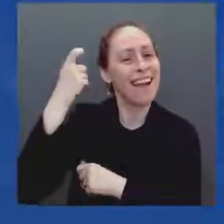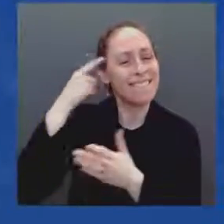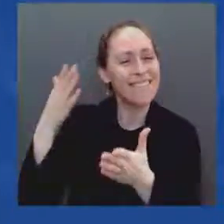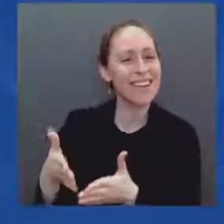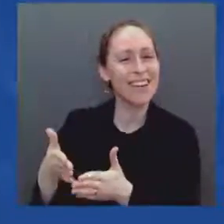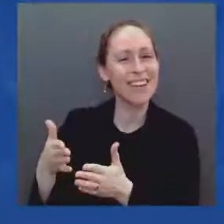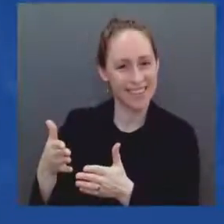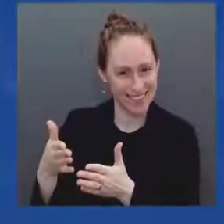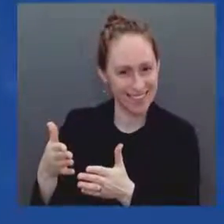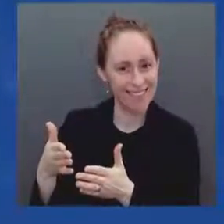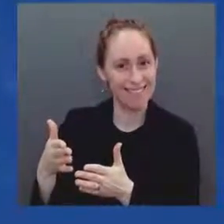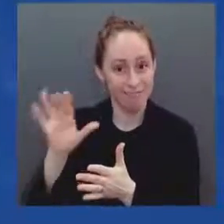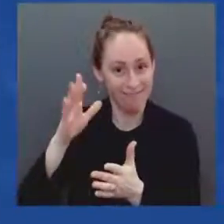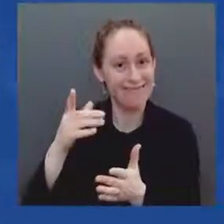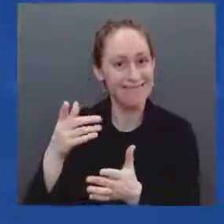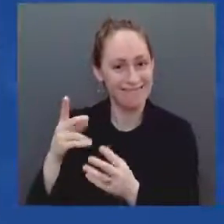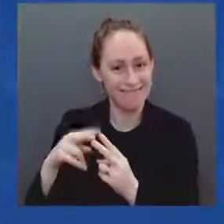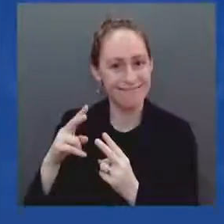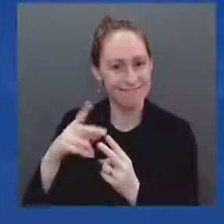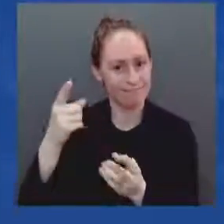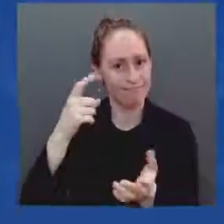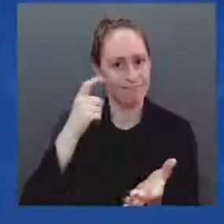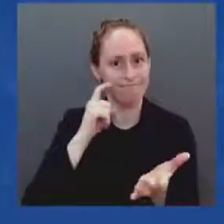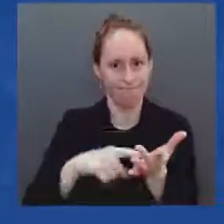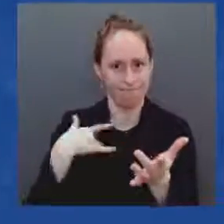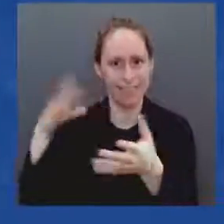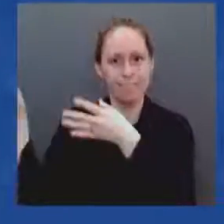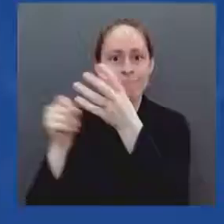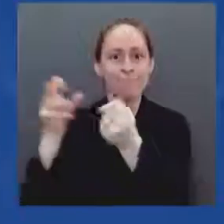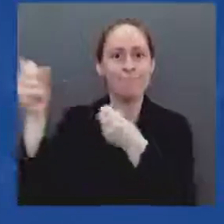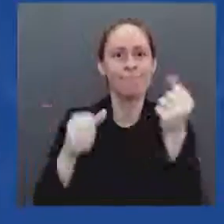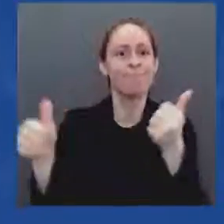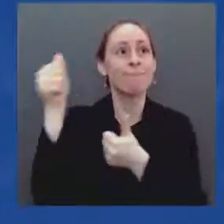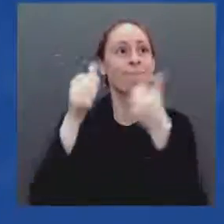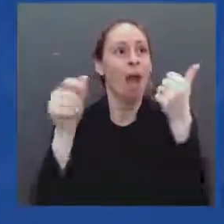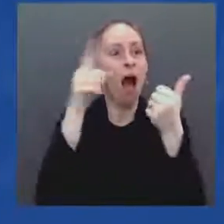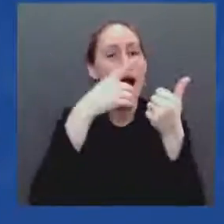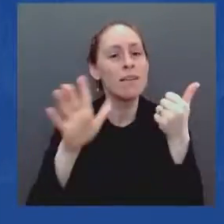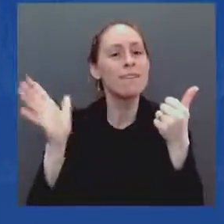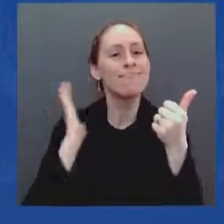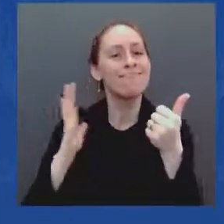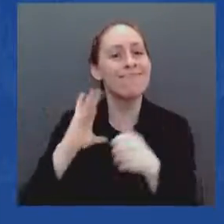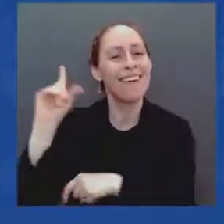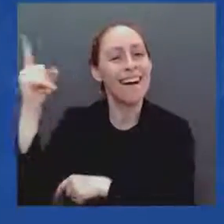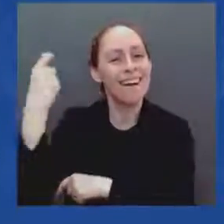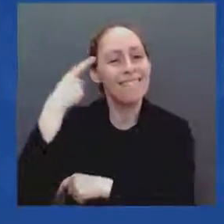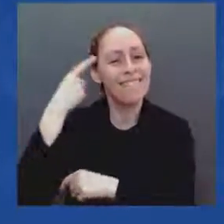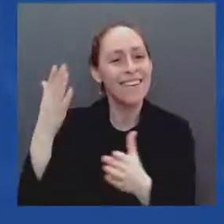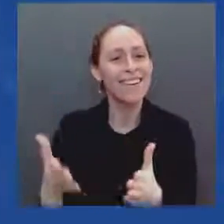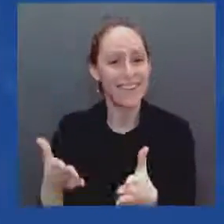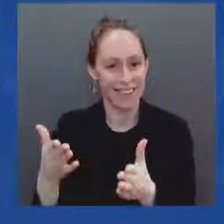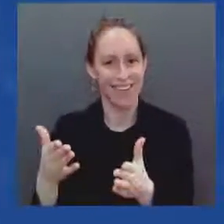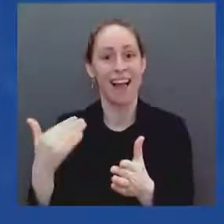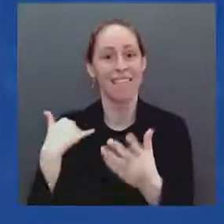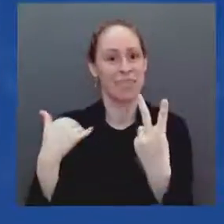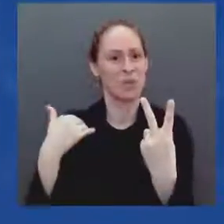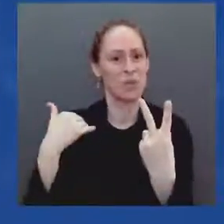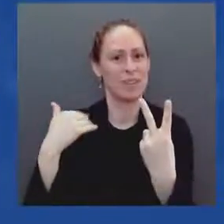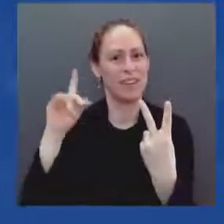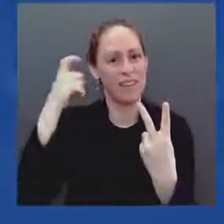And you have two governors sitting to my left here who are taking on major responsibilities. I